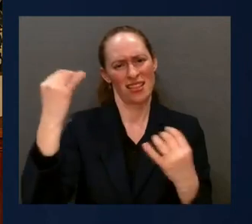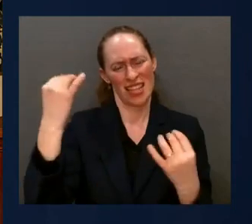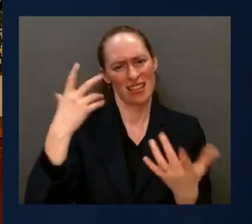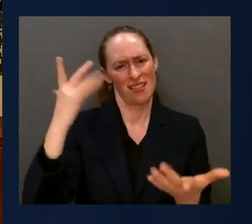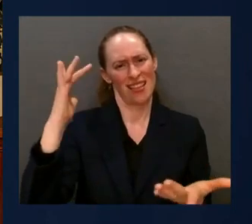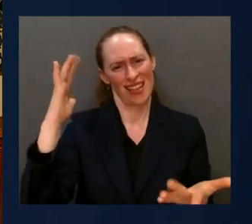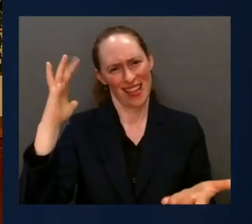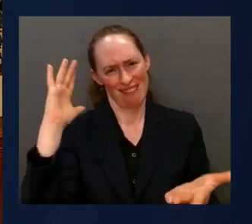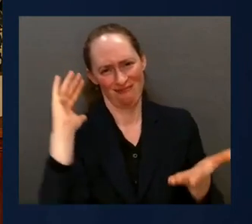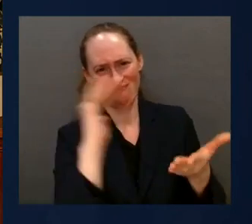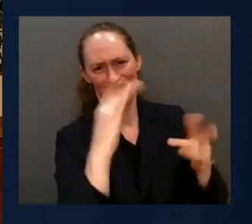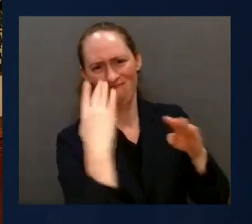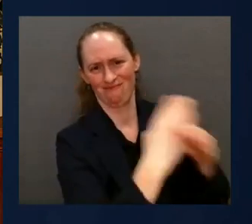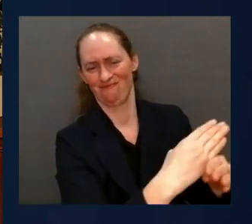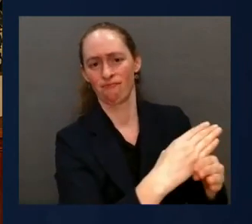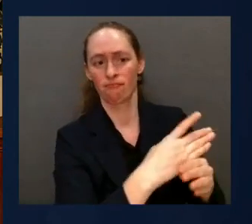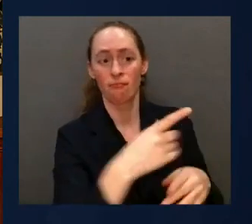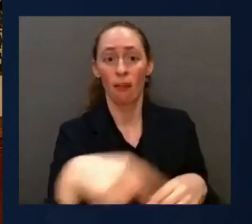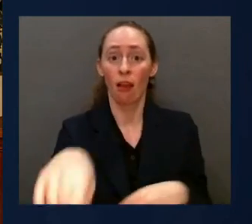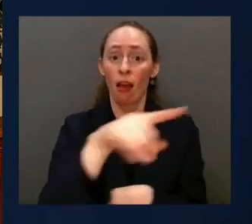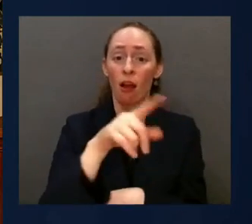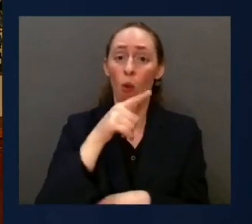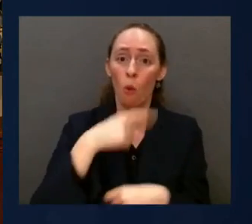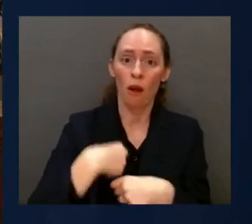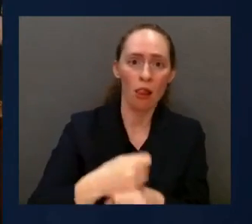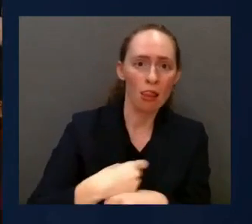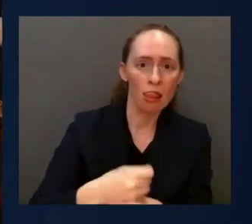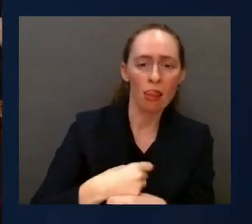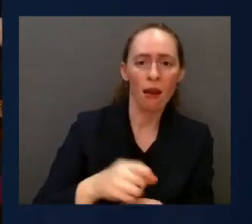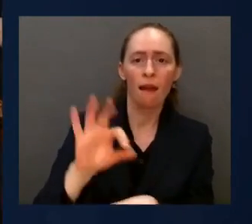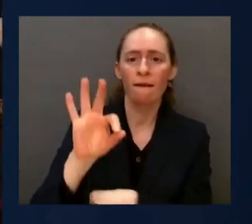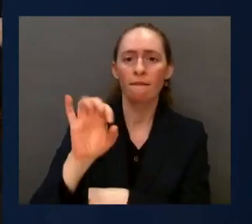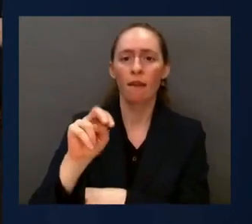inspection cargo, stop pills and powder at the border.